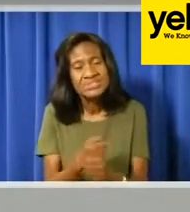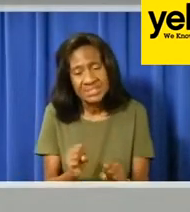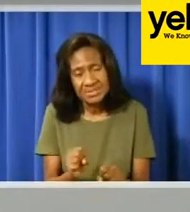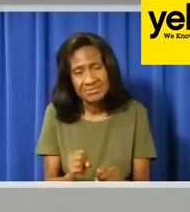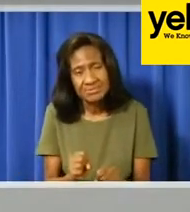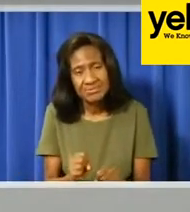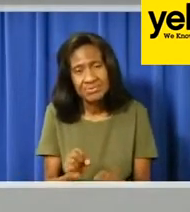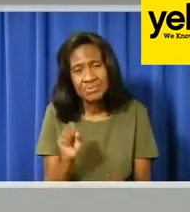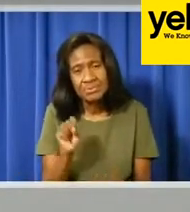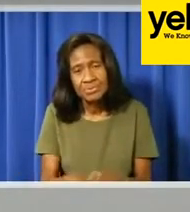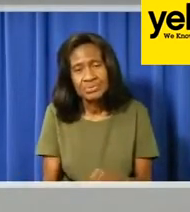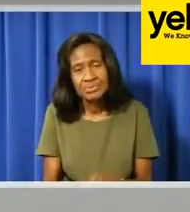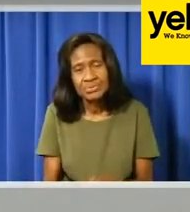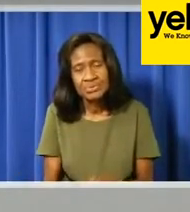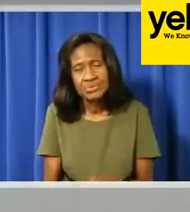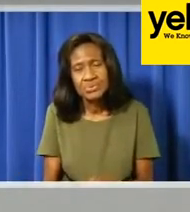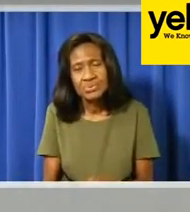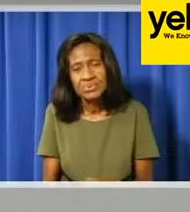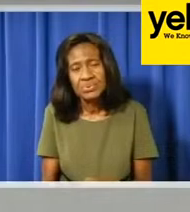really